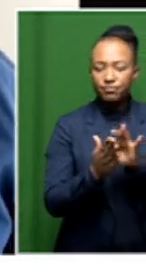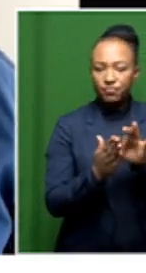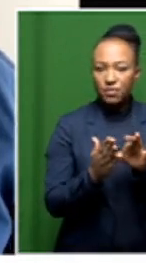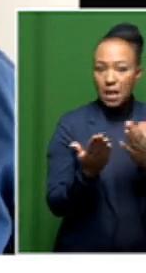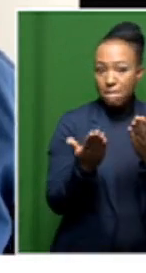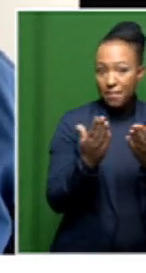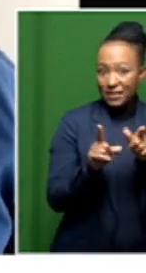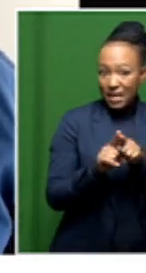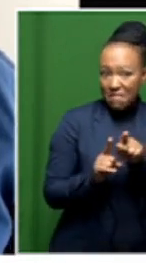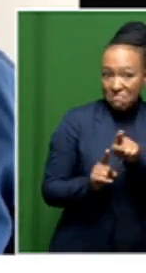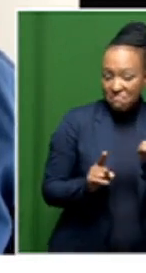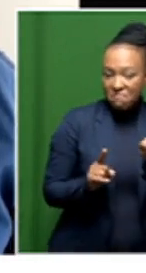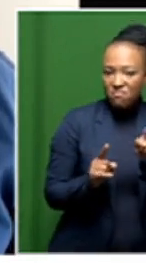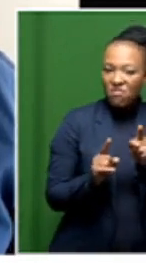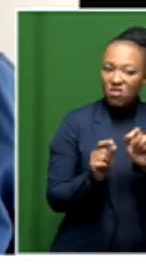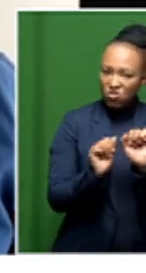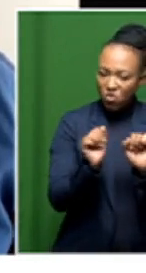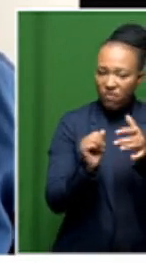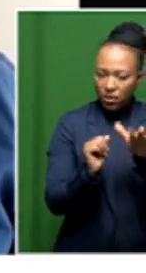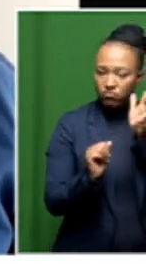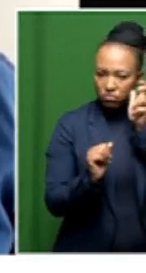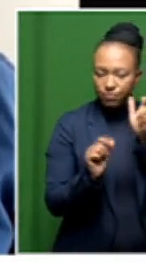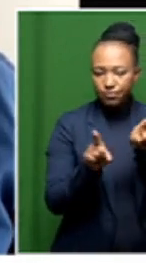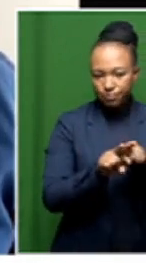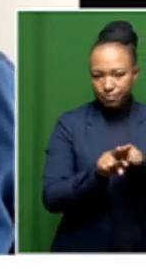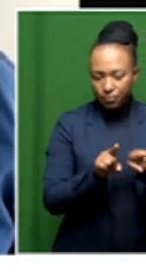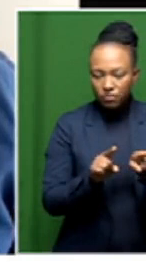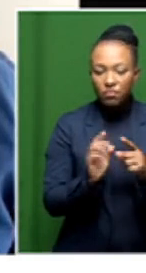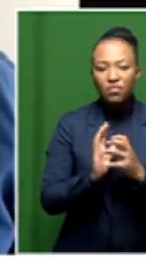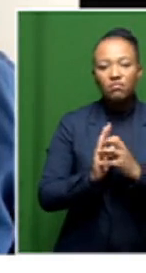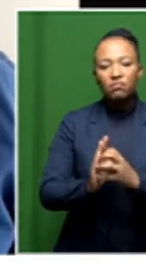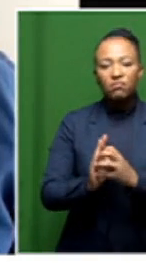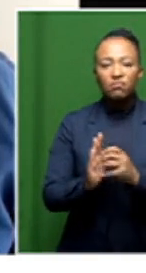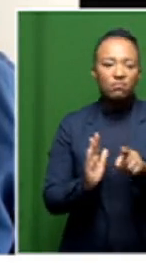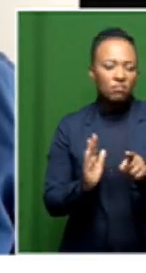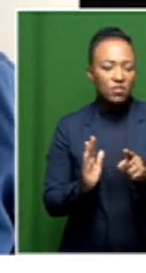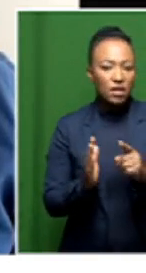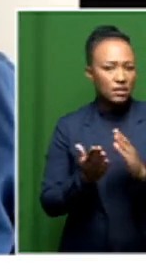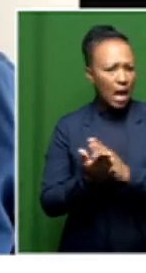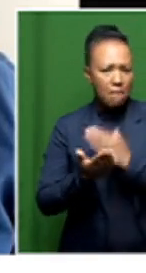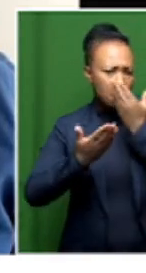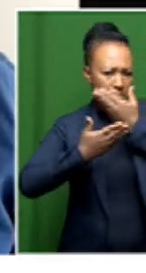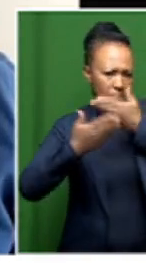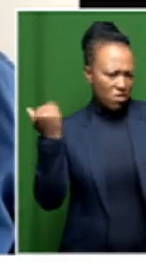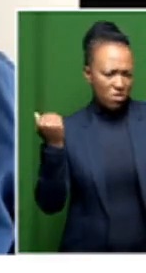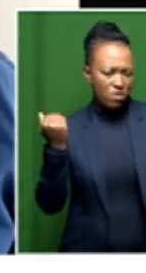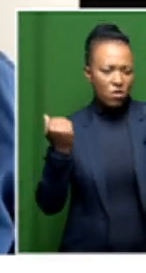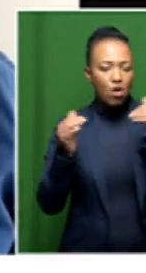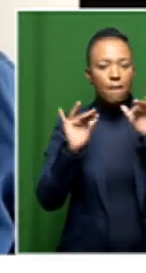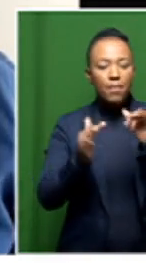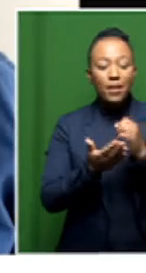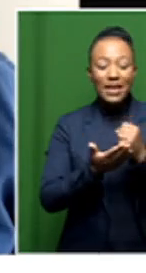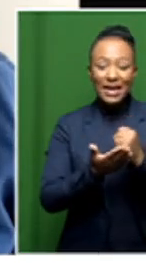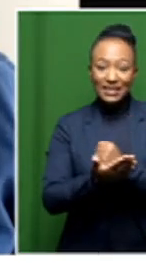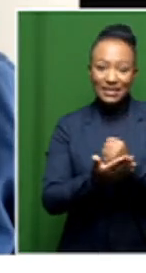come up in your deliberations as well. So, for example, for those who still don't know, people who register to vote